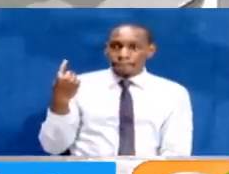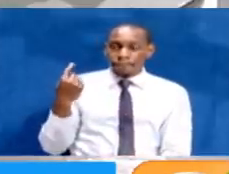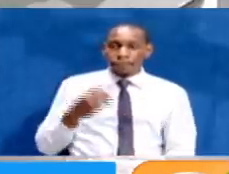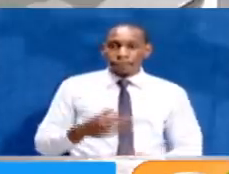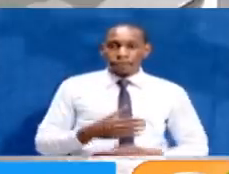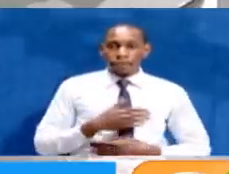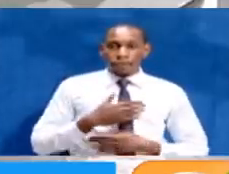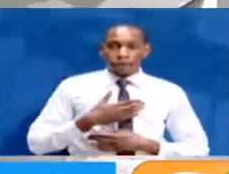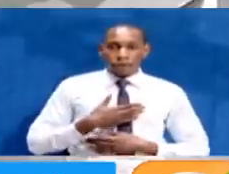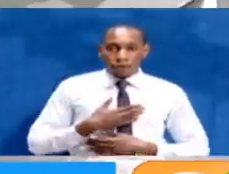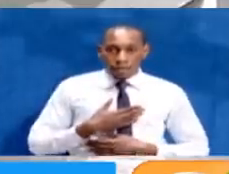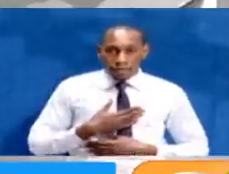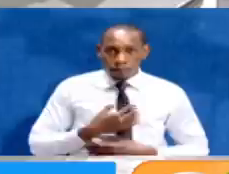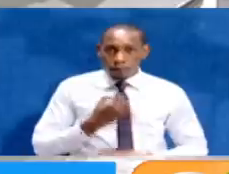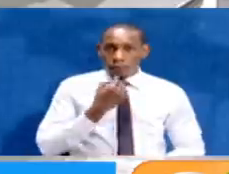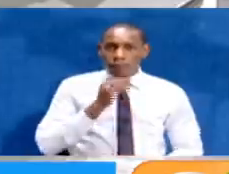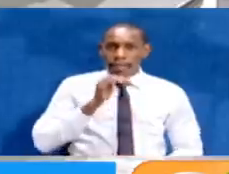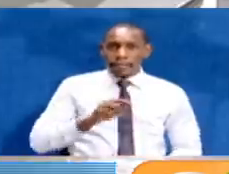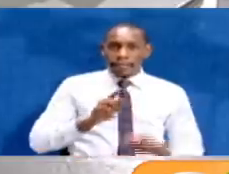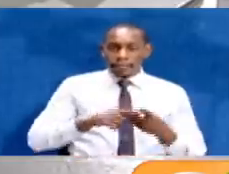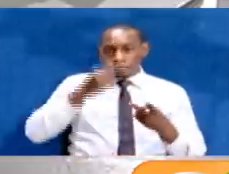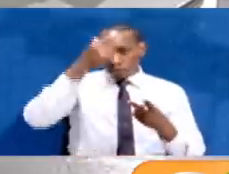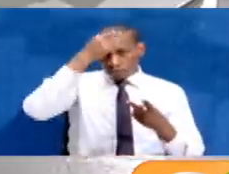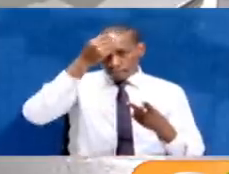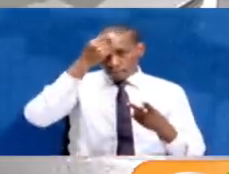Honorable Gideon Moi and Honorable Moses Wetangula.